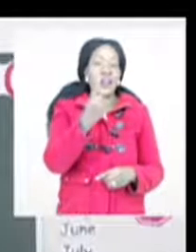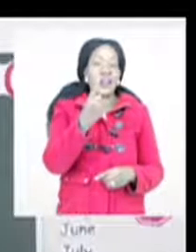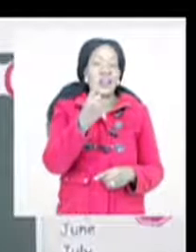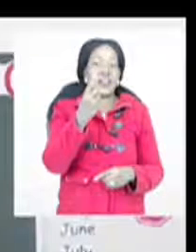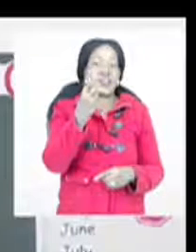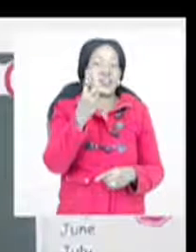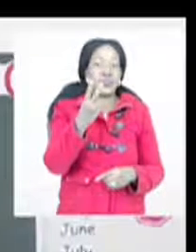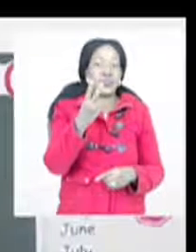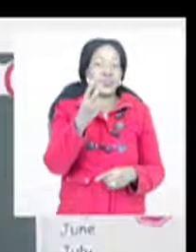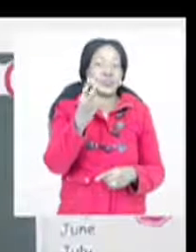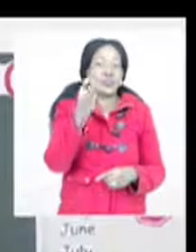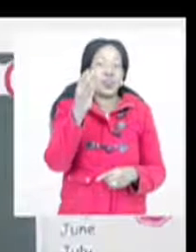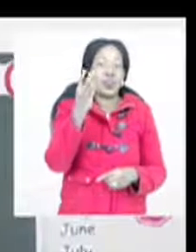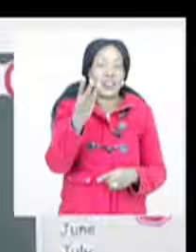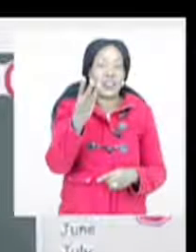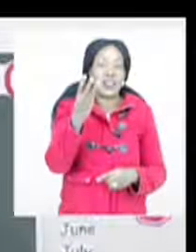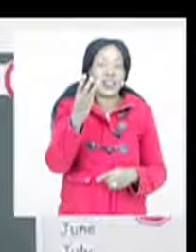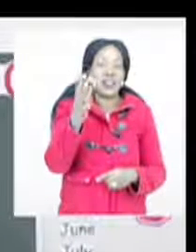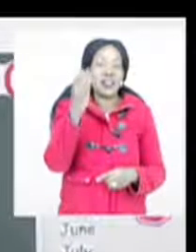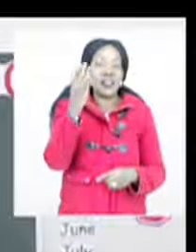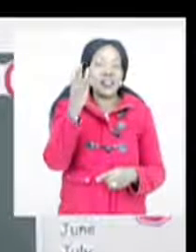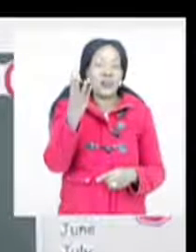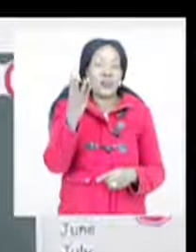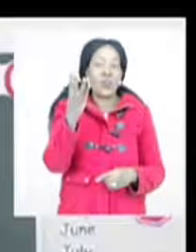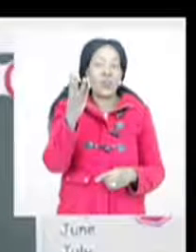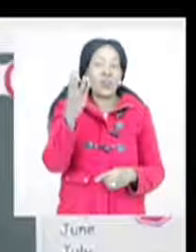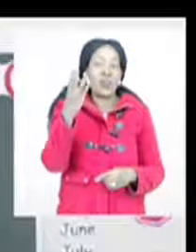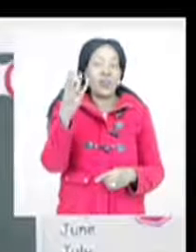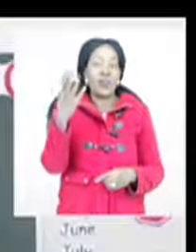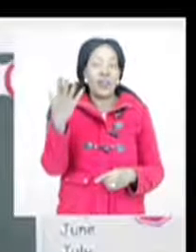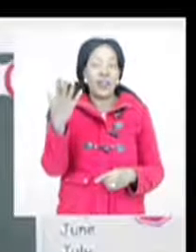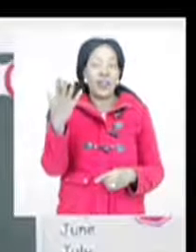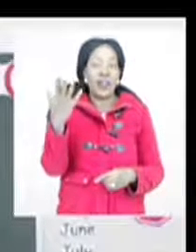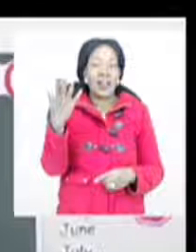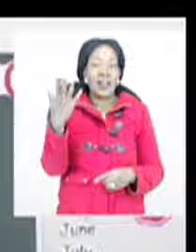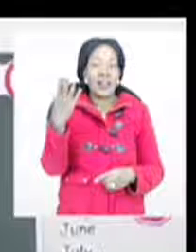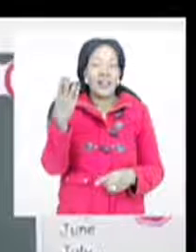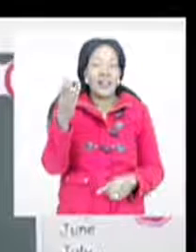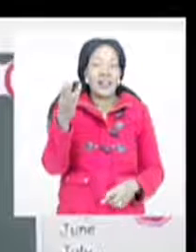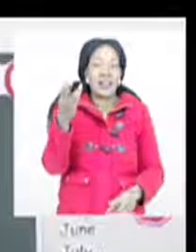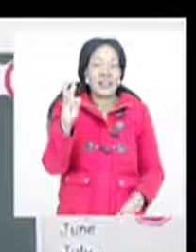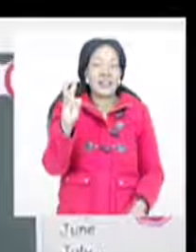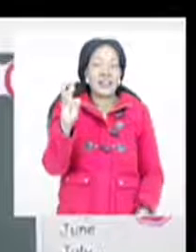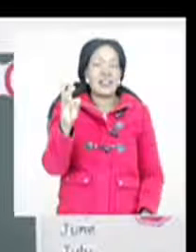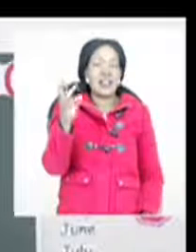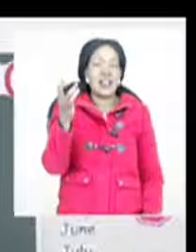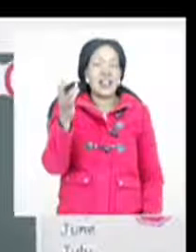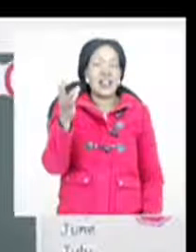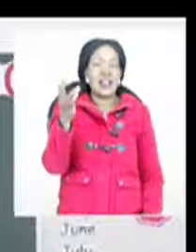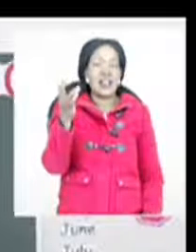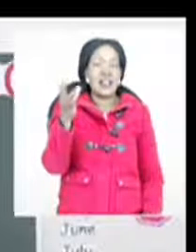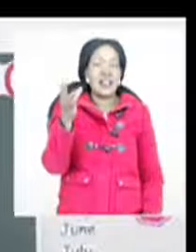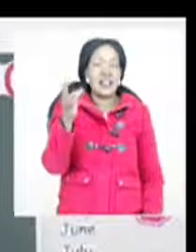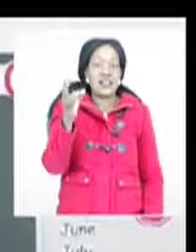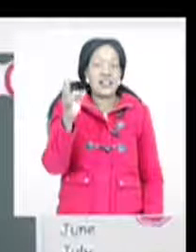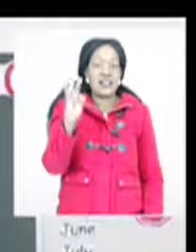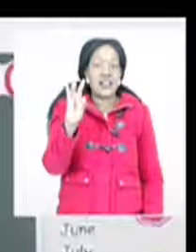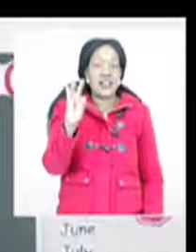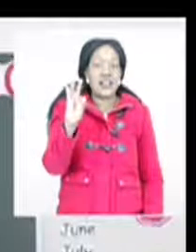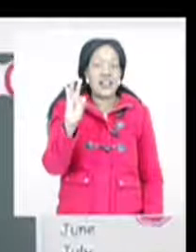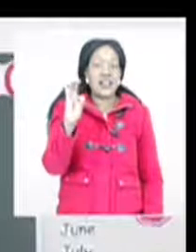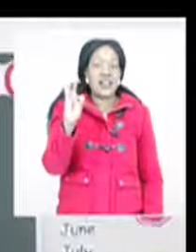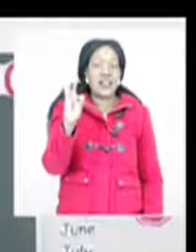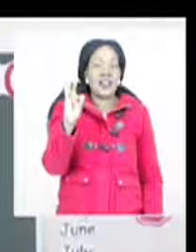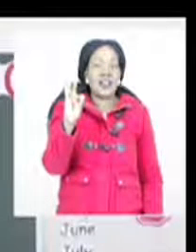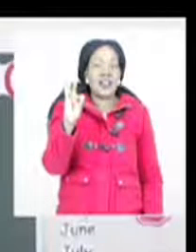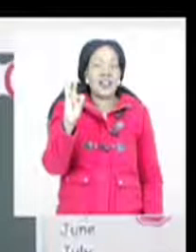1, 2, 3, 4, 5, 6, 7,